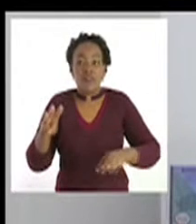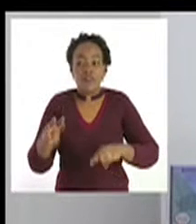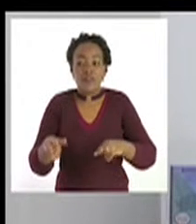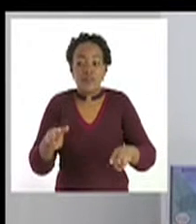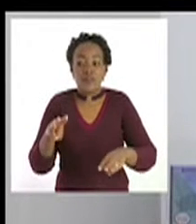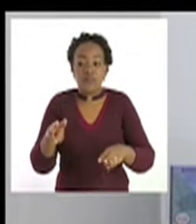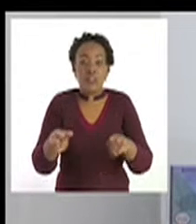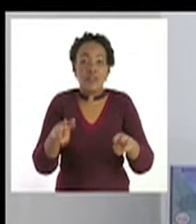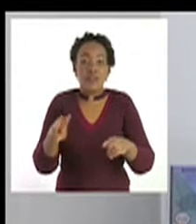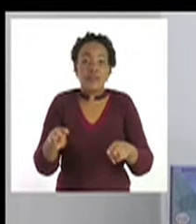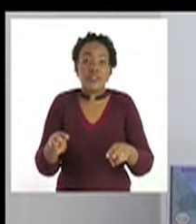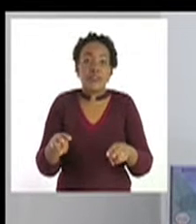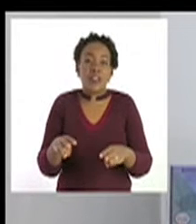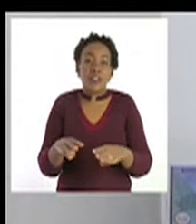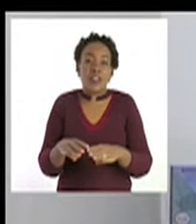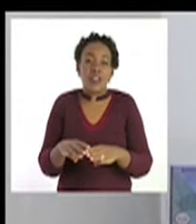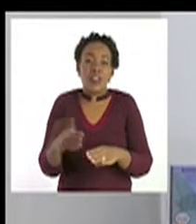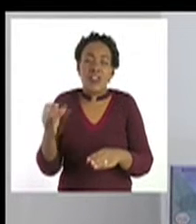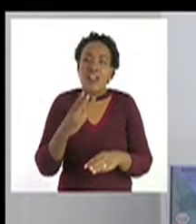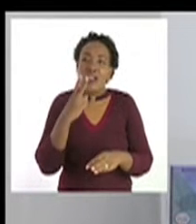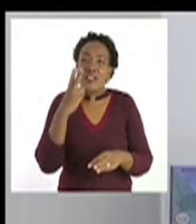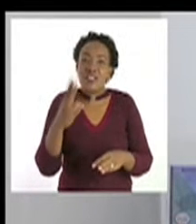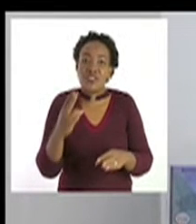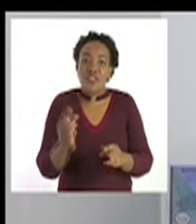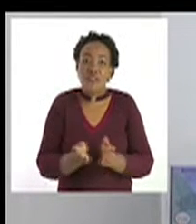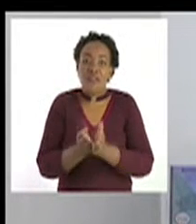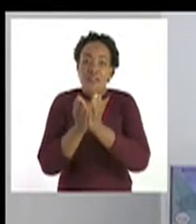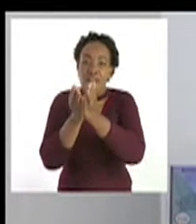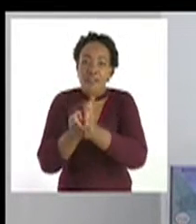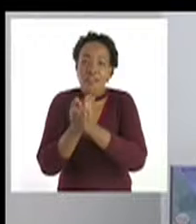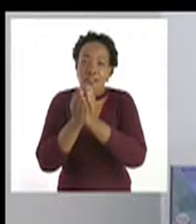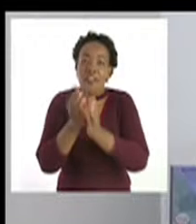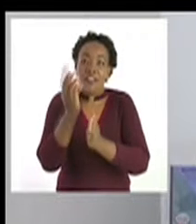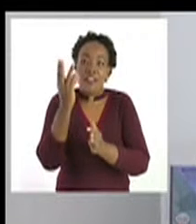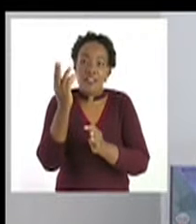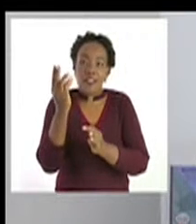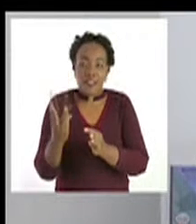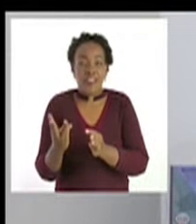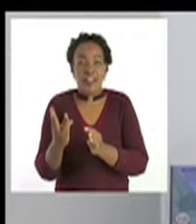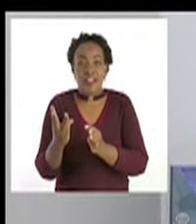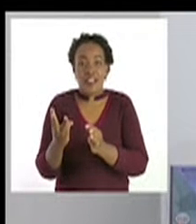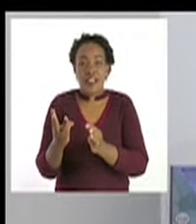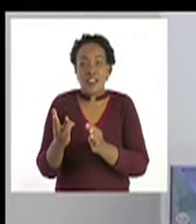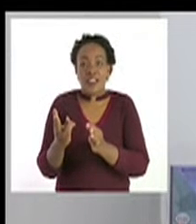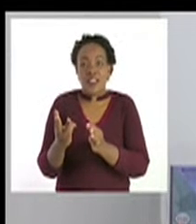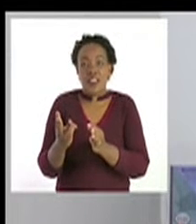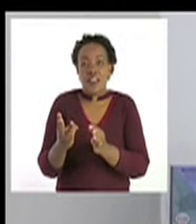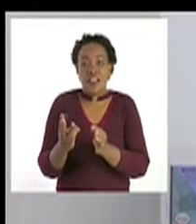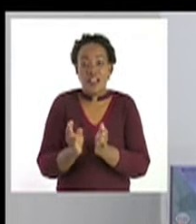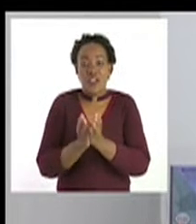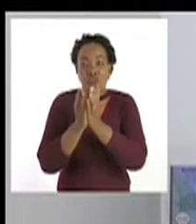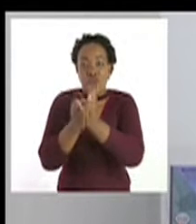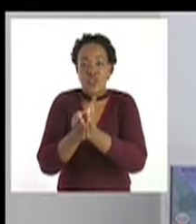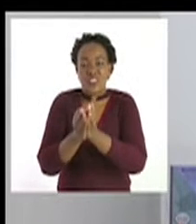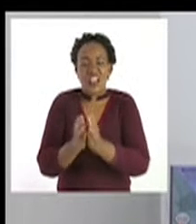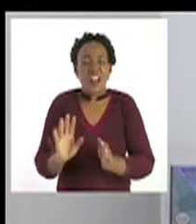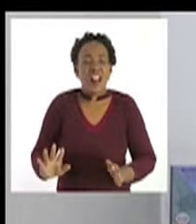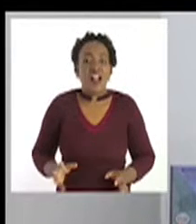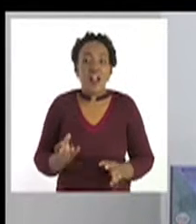I saw 3 boats anchored at the harbor. How many